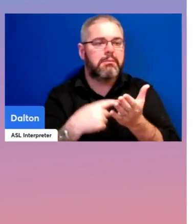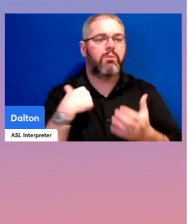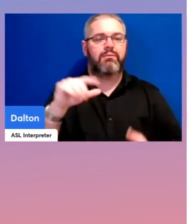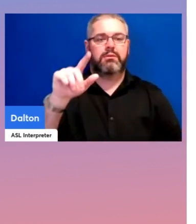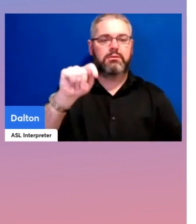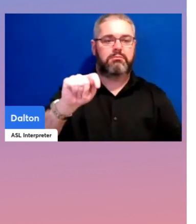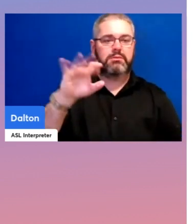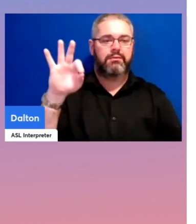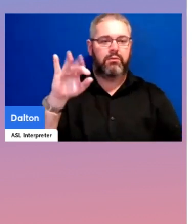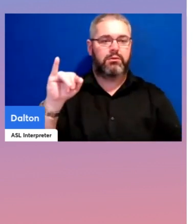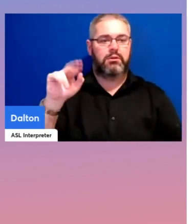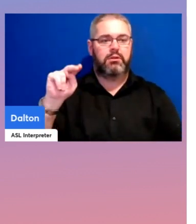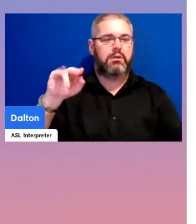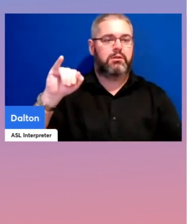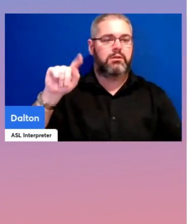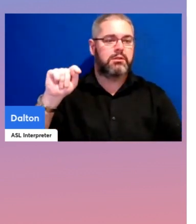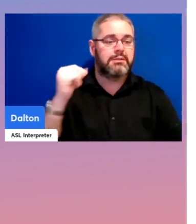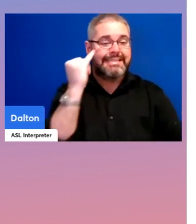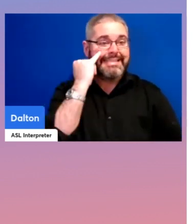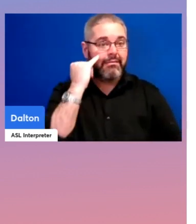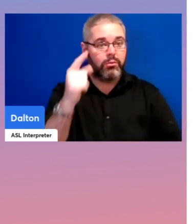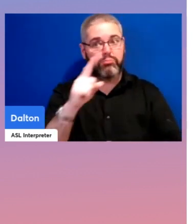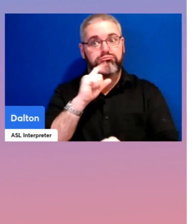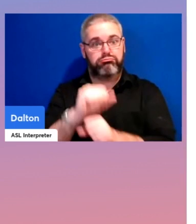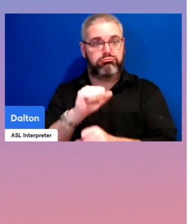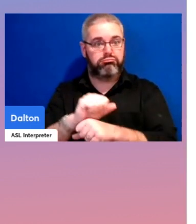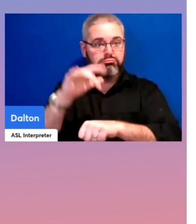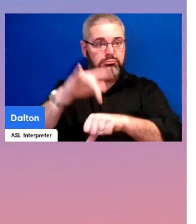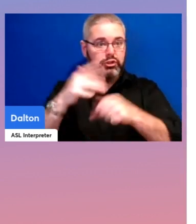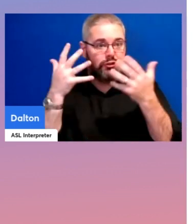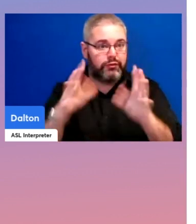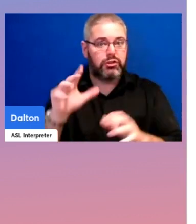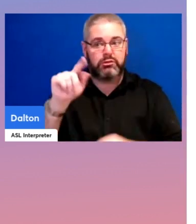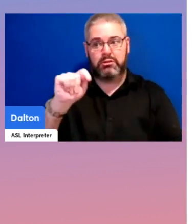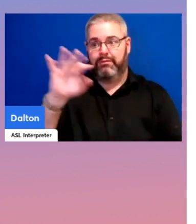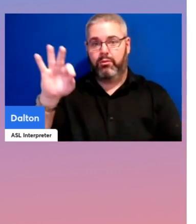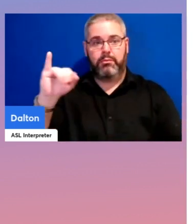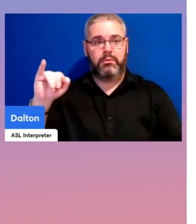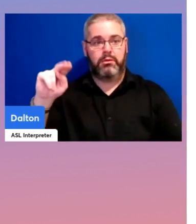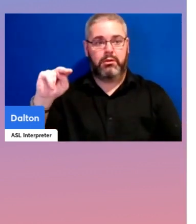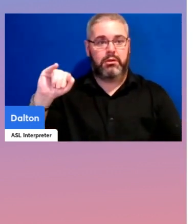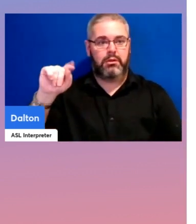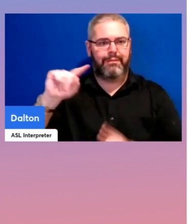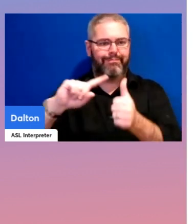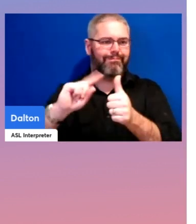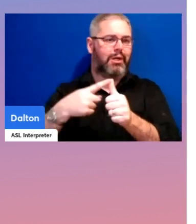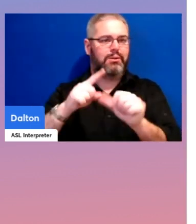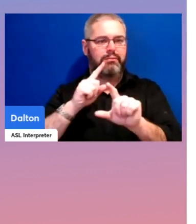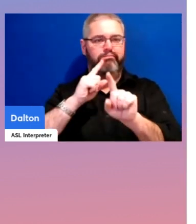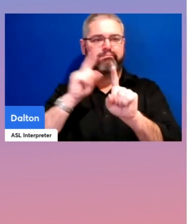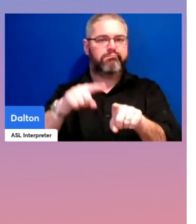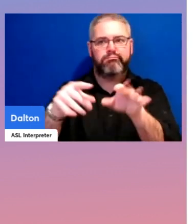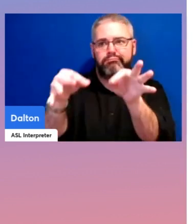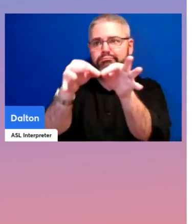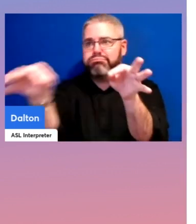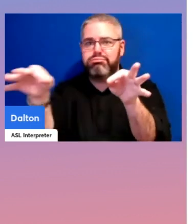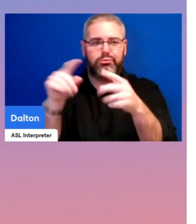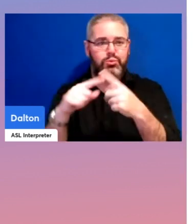init. So if you have ever used Terraform, you know that Terraform init is the first command you run to be able to do anything